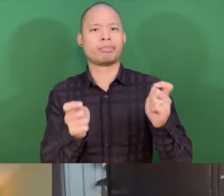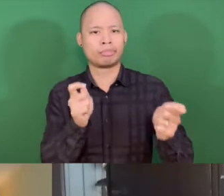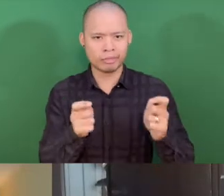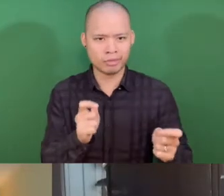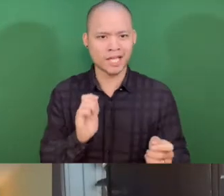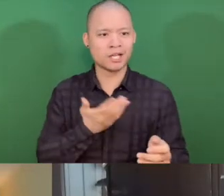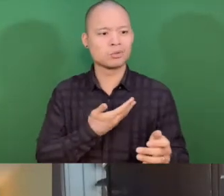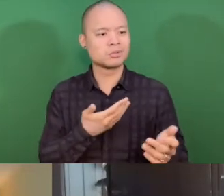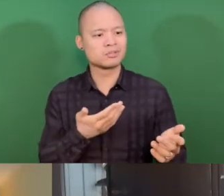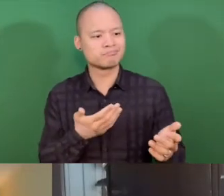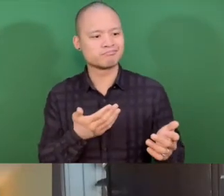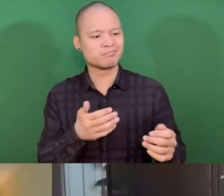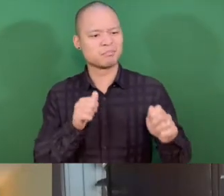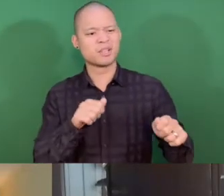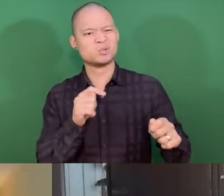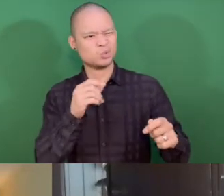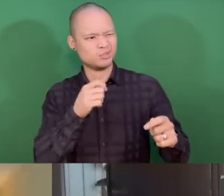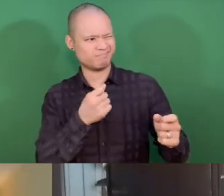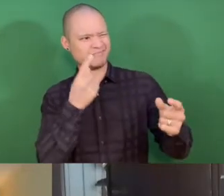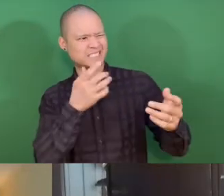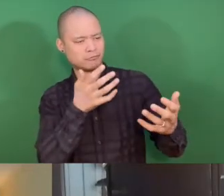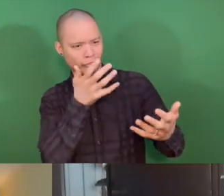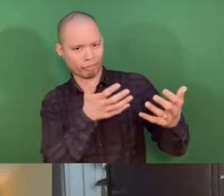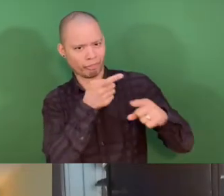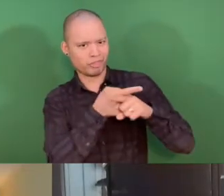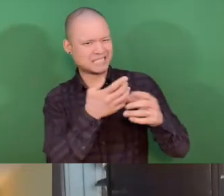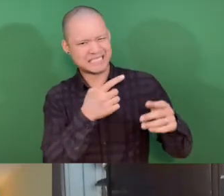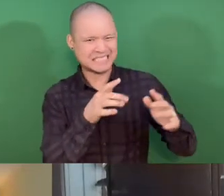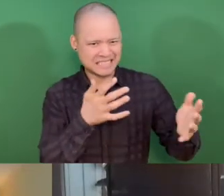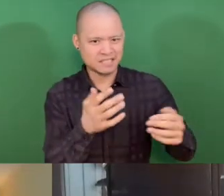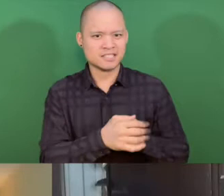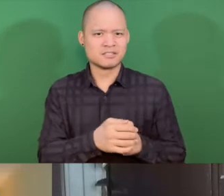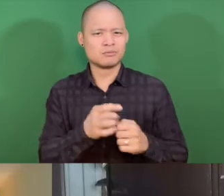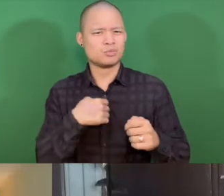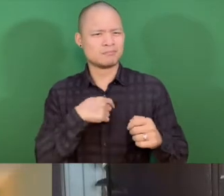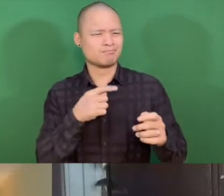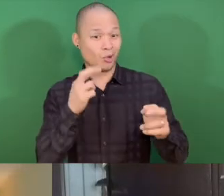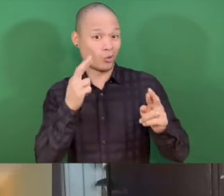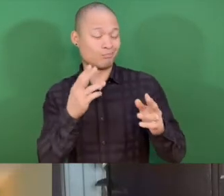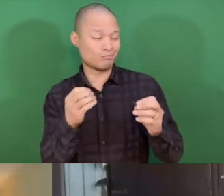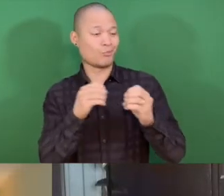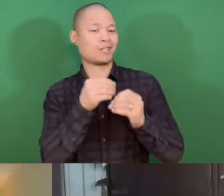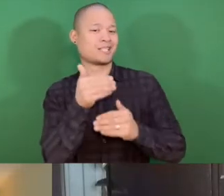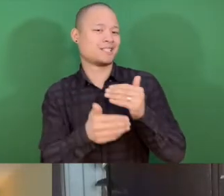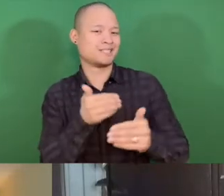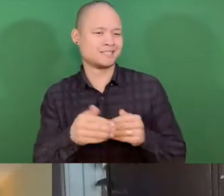think. We'll all hope for more. All hope for more kindness in our